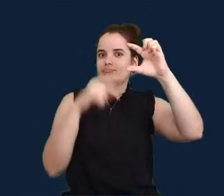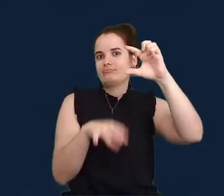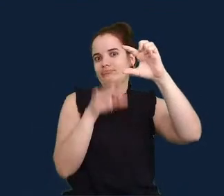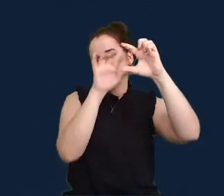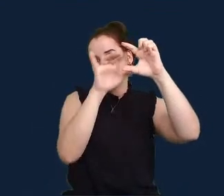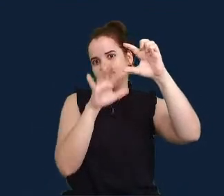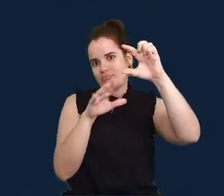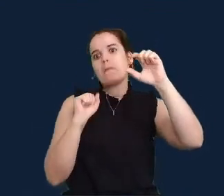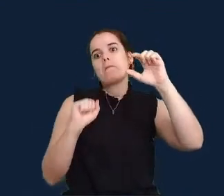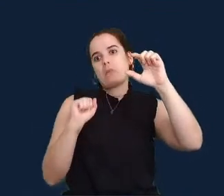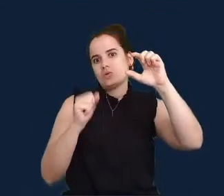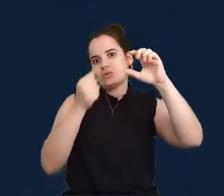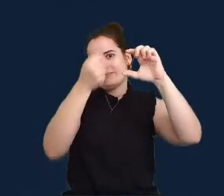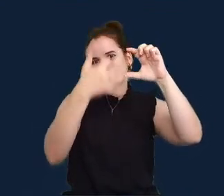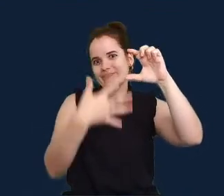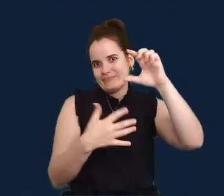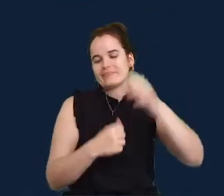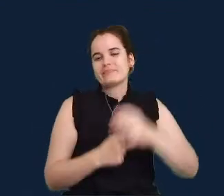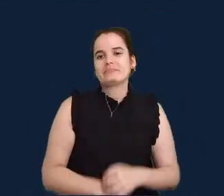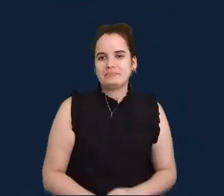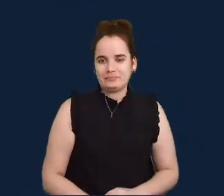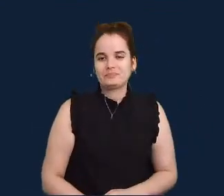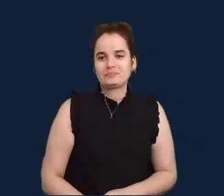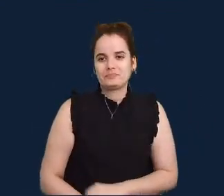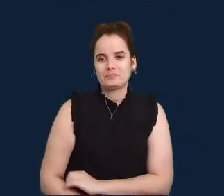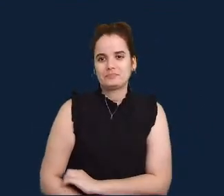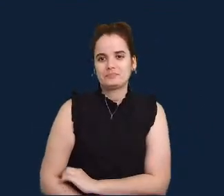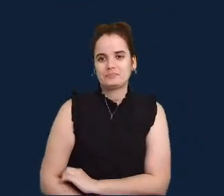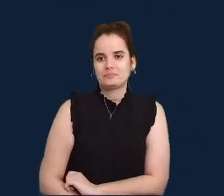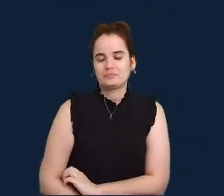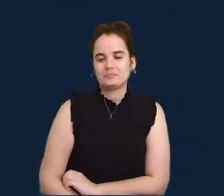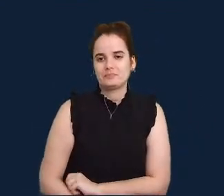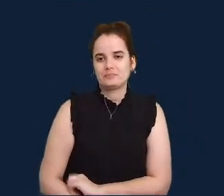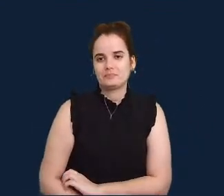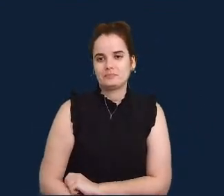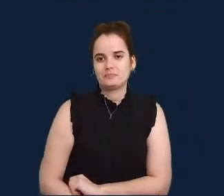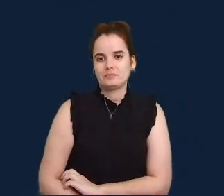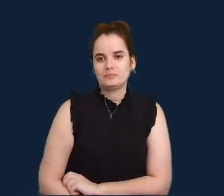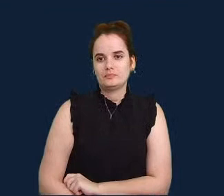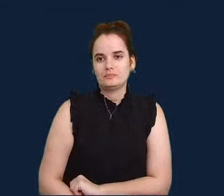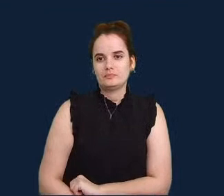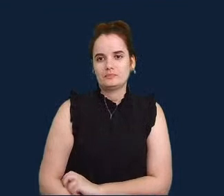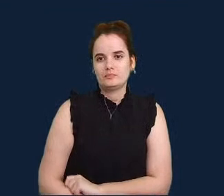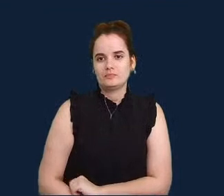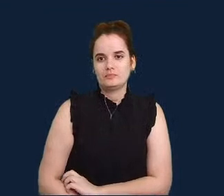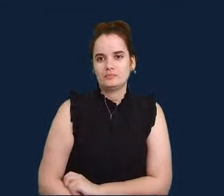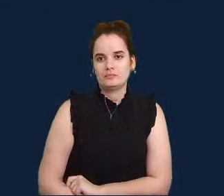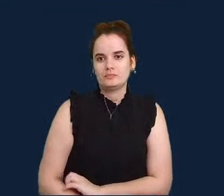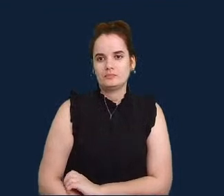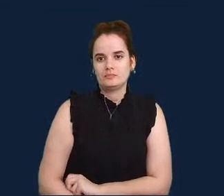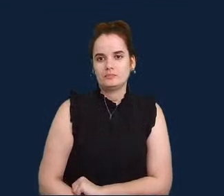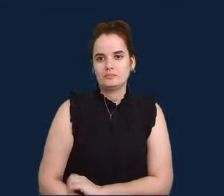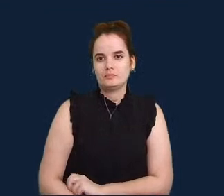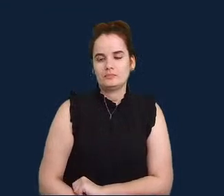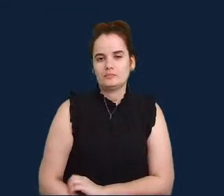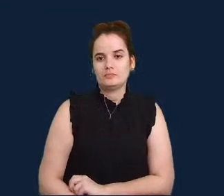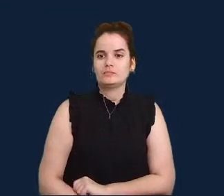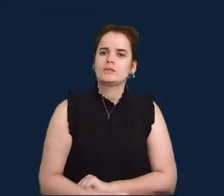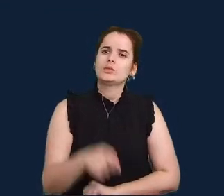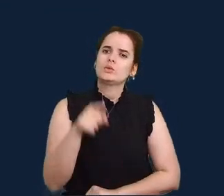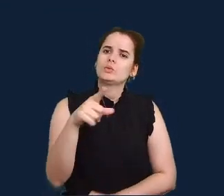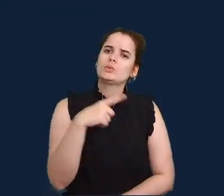Yeah, great. And do you have any further reading for this accessibility for data visualization? Do you